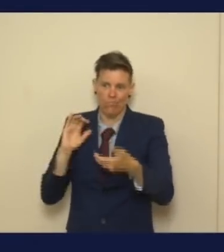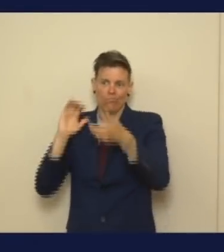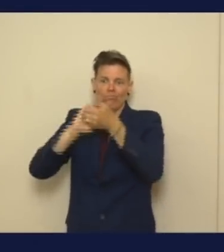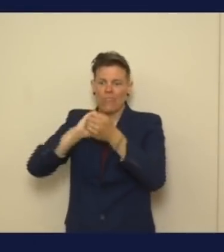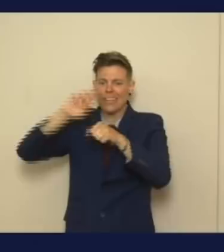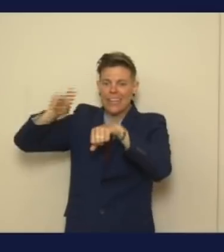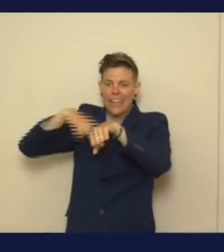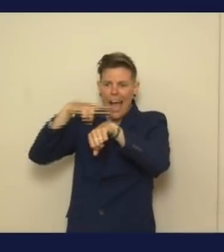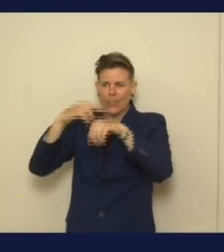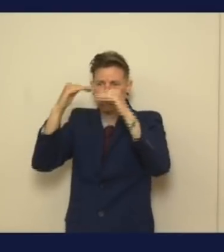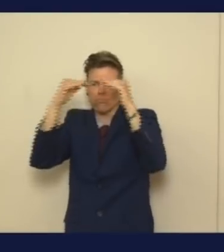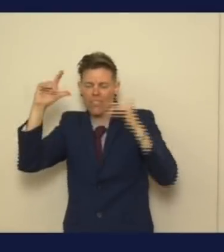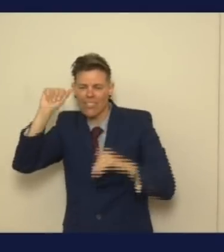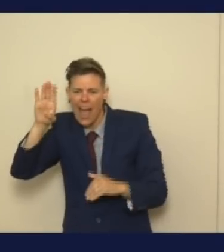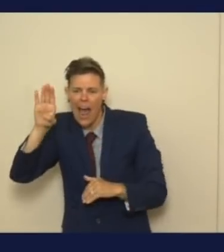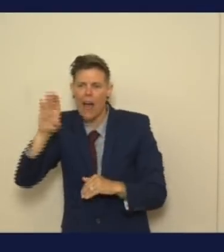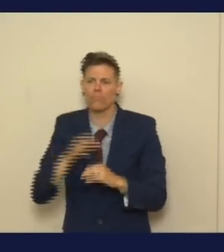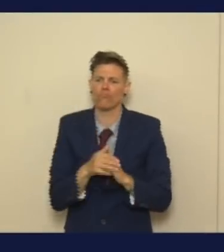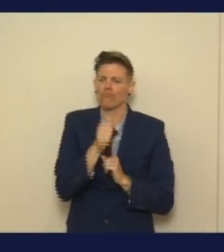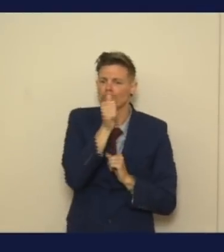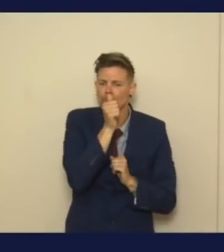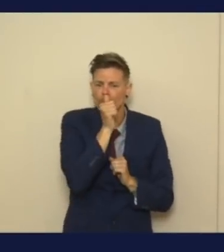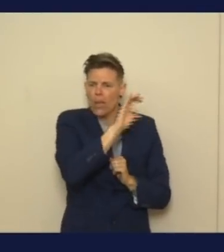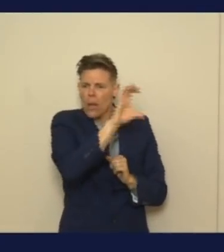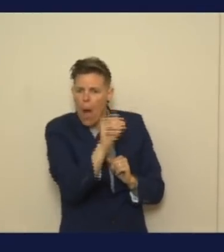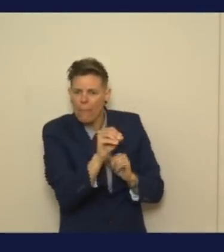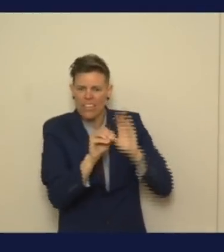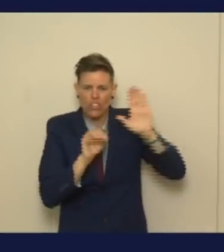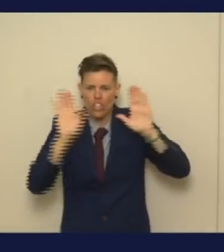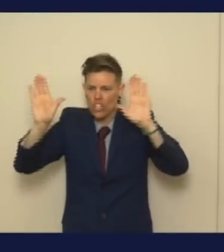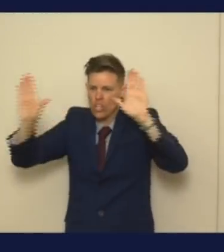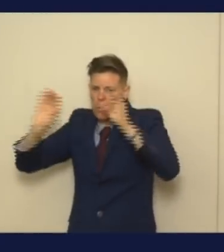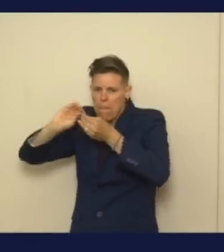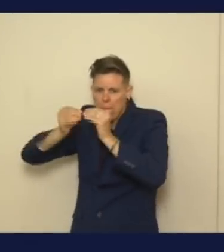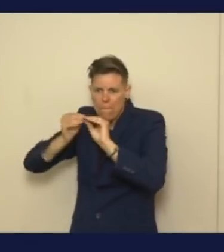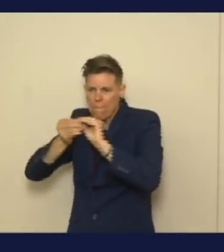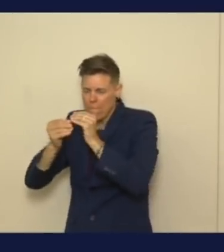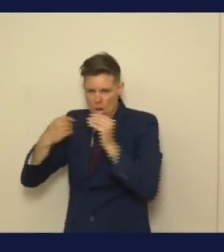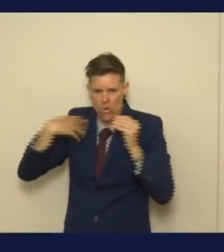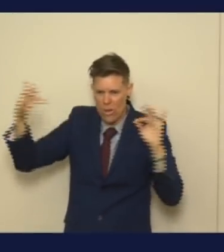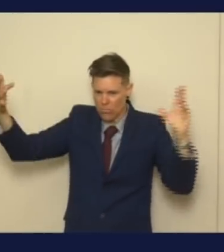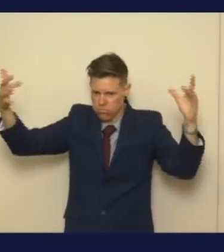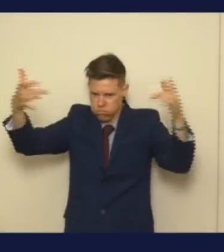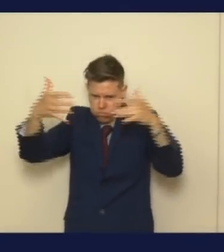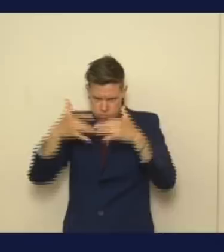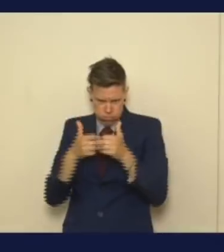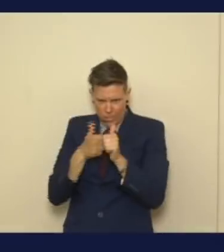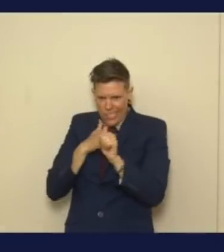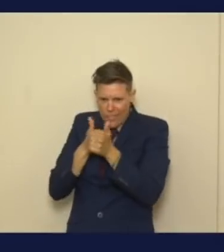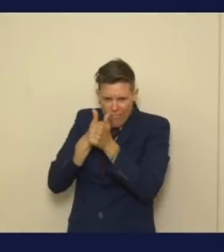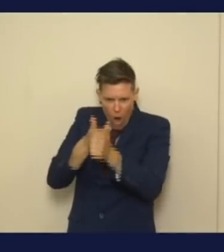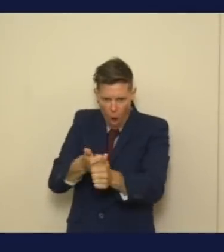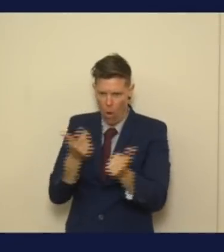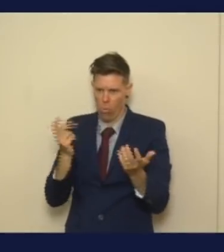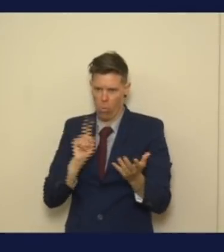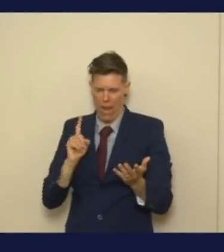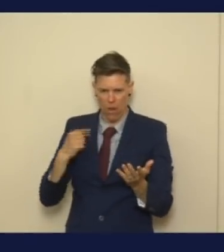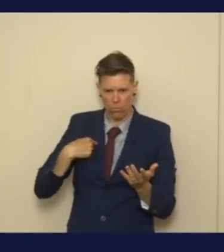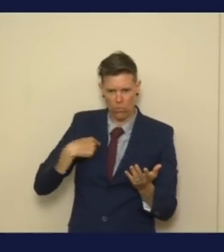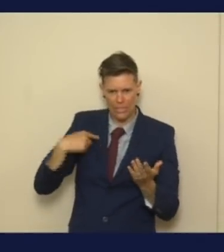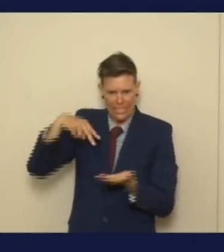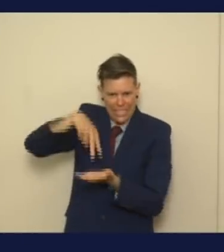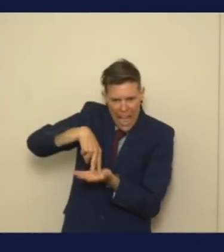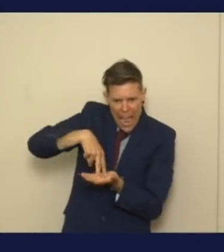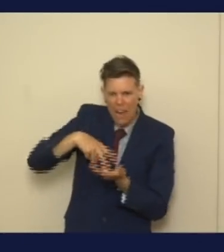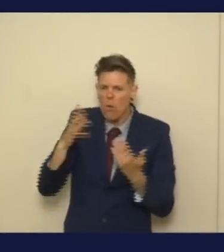what the trends are and what they mean for the future is incredibly important. We're going to talk about some